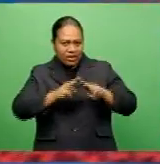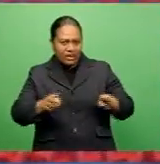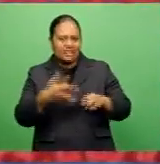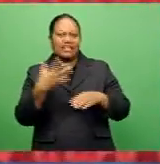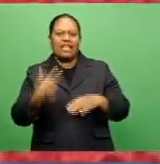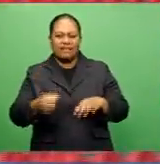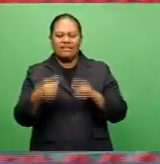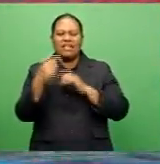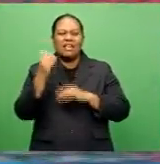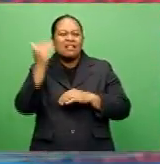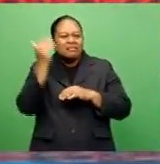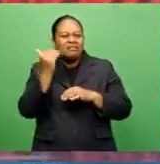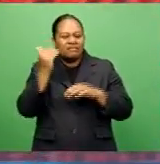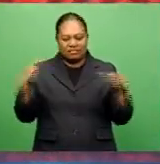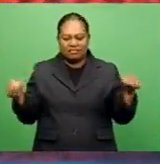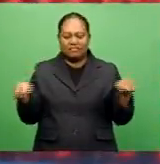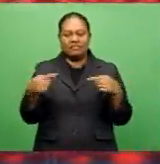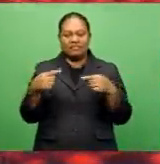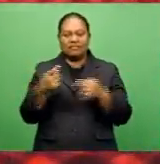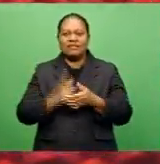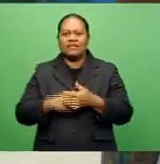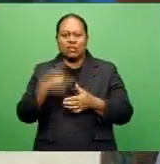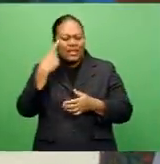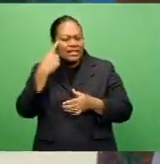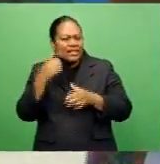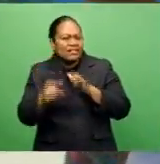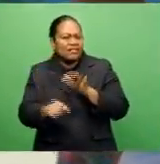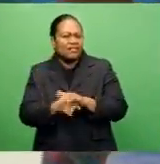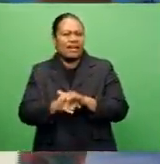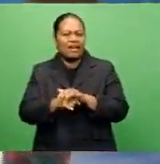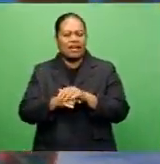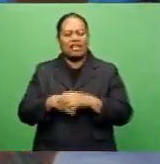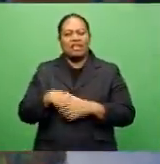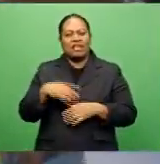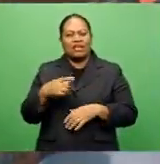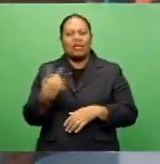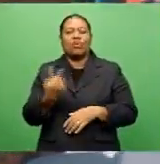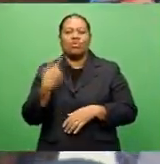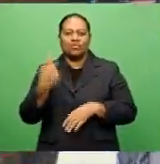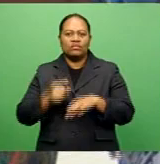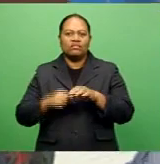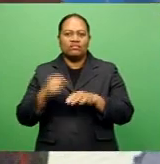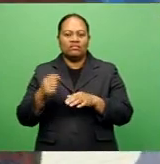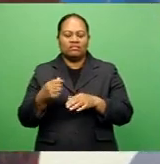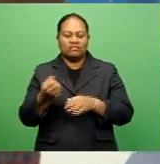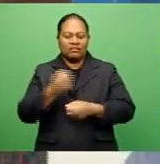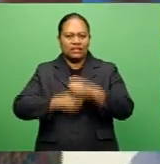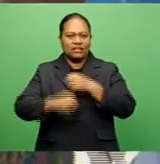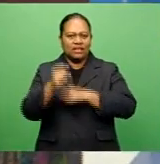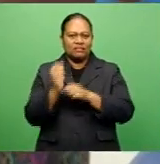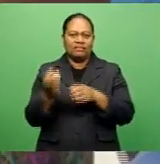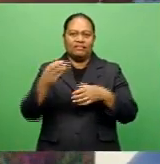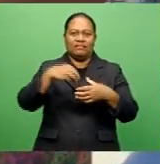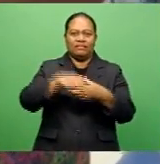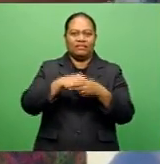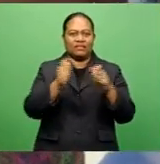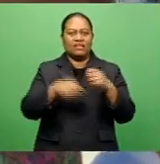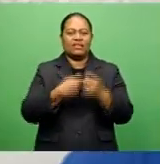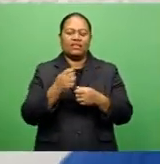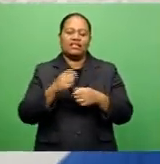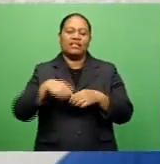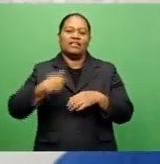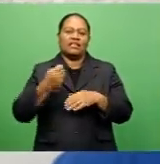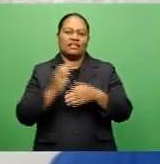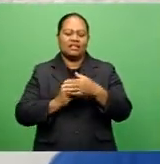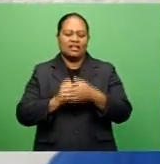mini-meet yesterday to also identify talent for future national events. Whilst we are not going anywhere